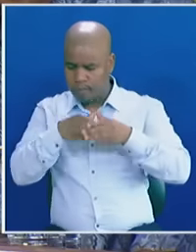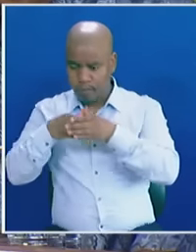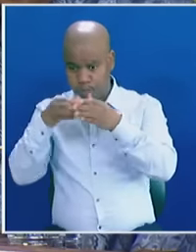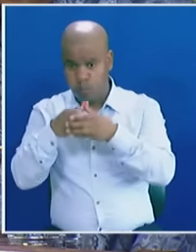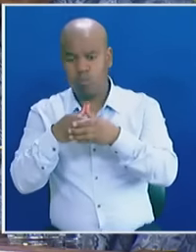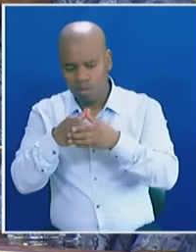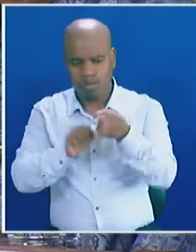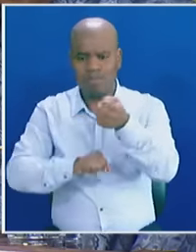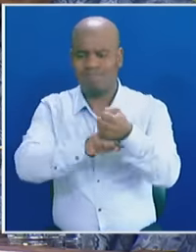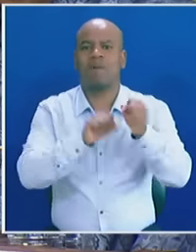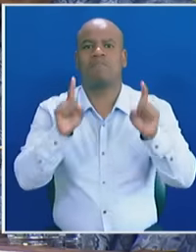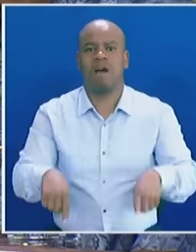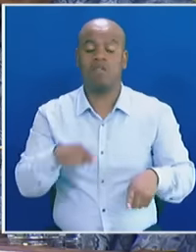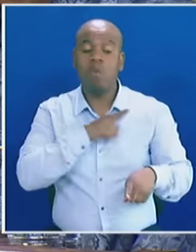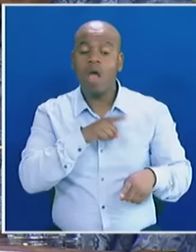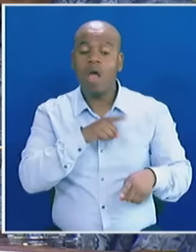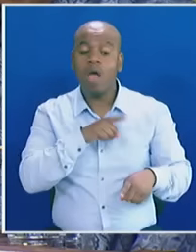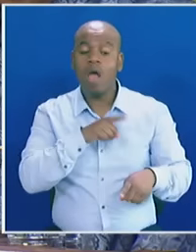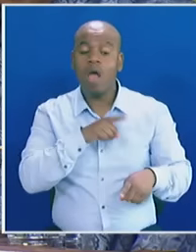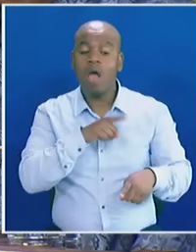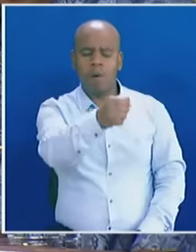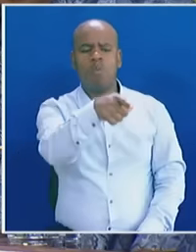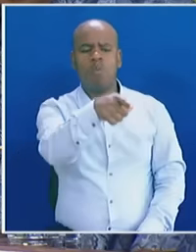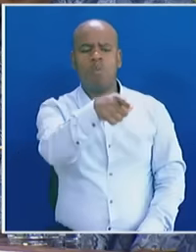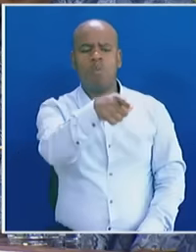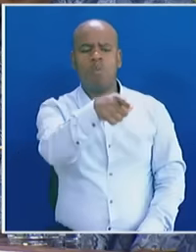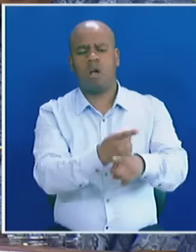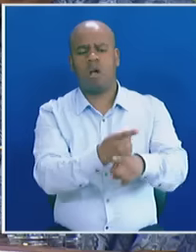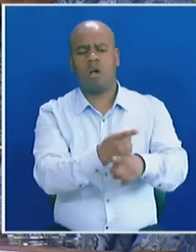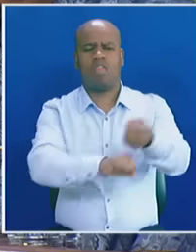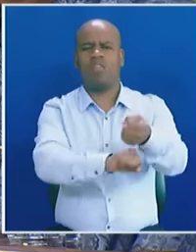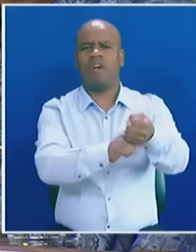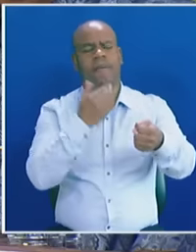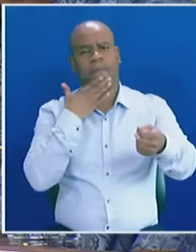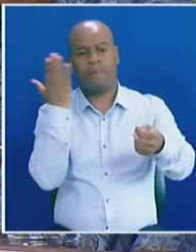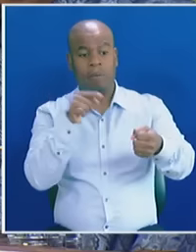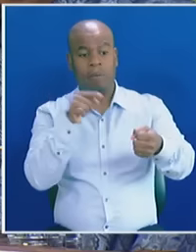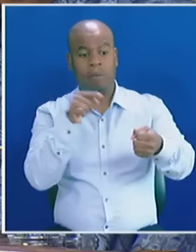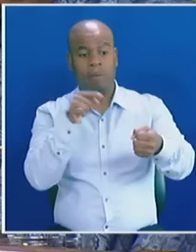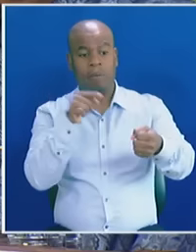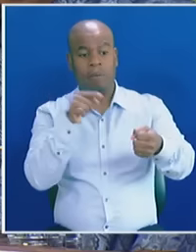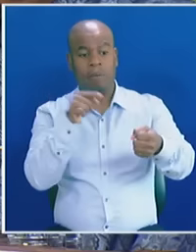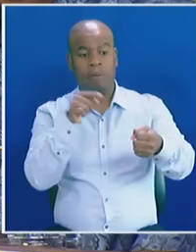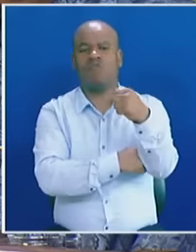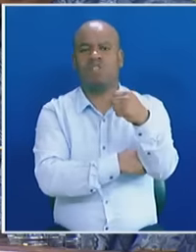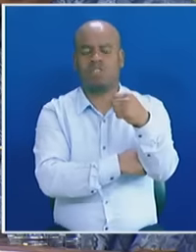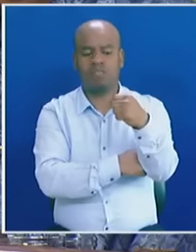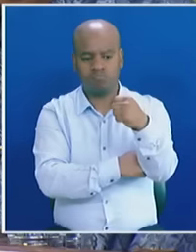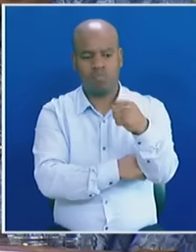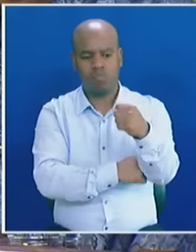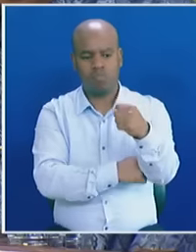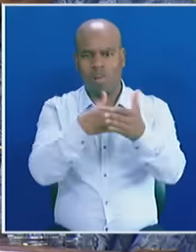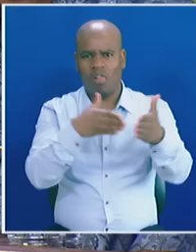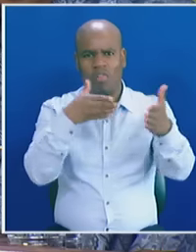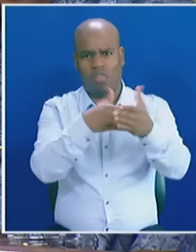her appointment will be continually stifled and this important office left unable to function.